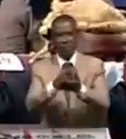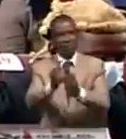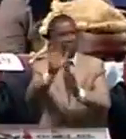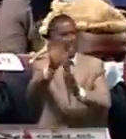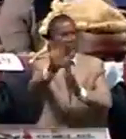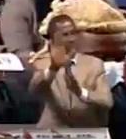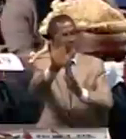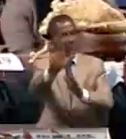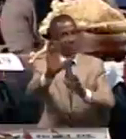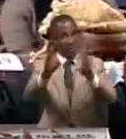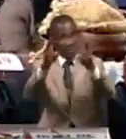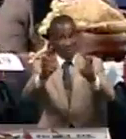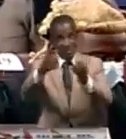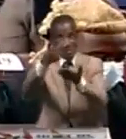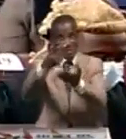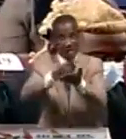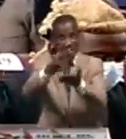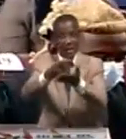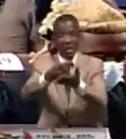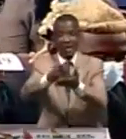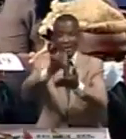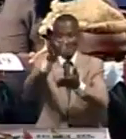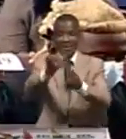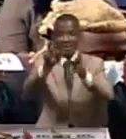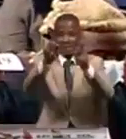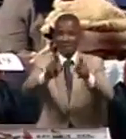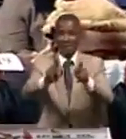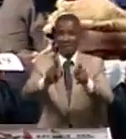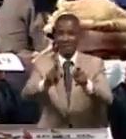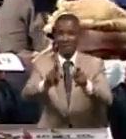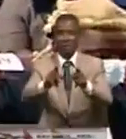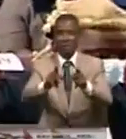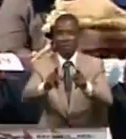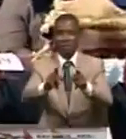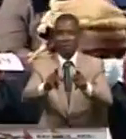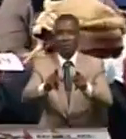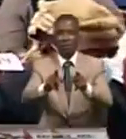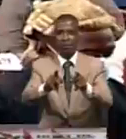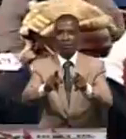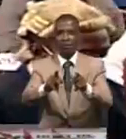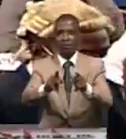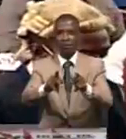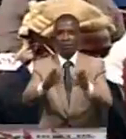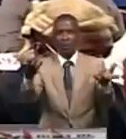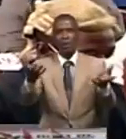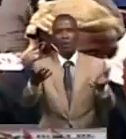the case management stage, the party may... No, otherwise the case management stage is meaningless.